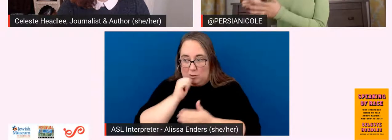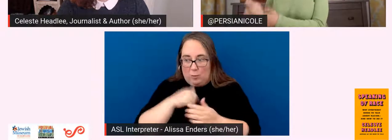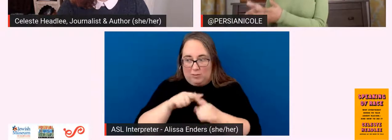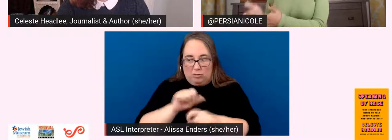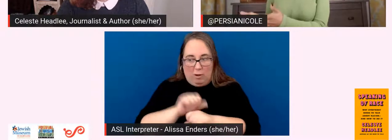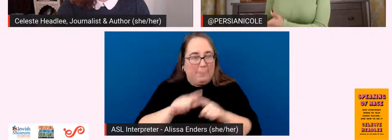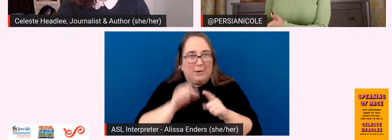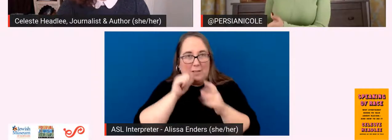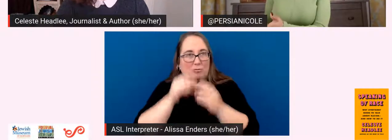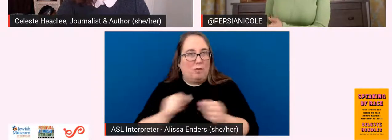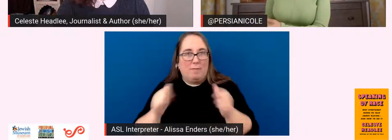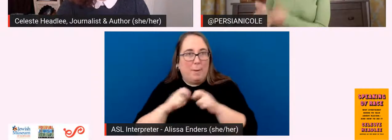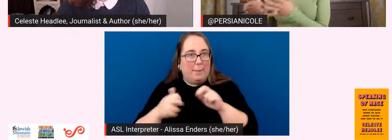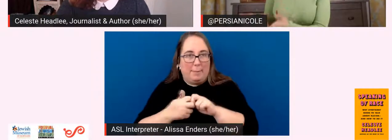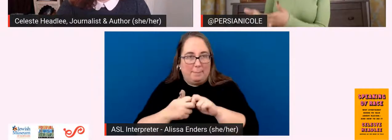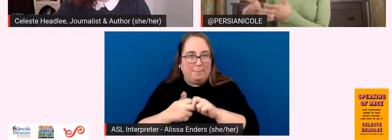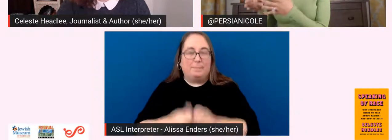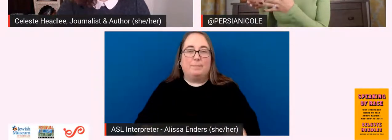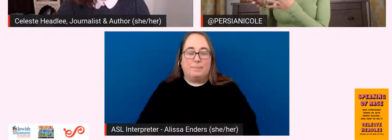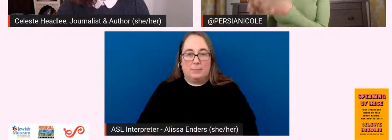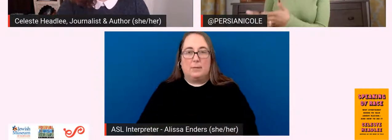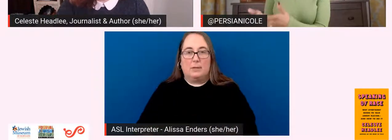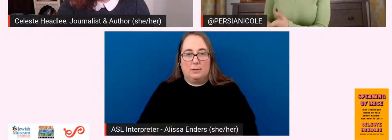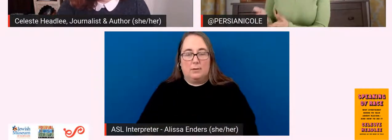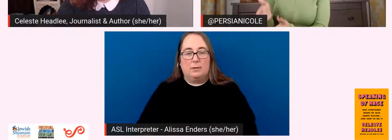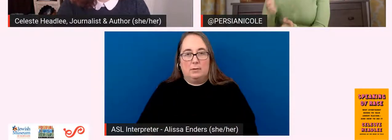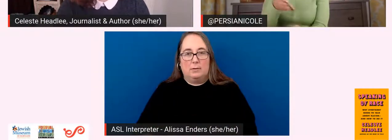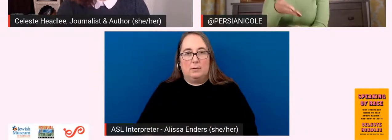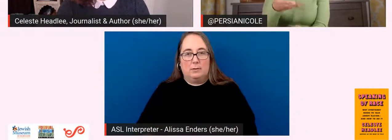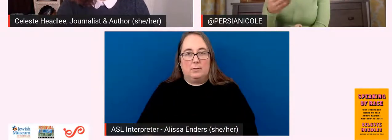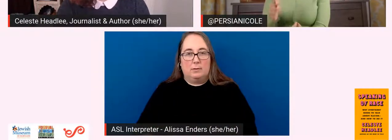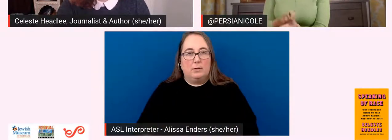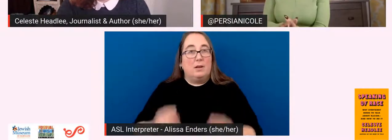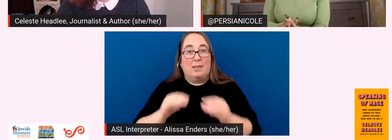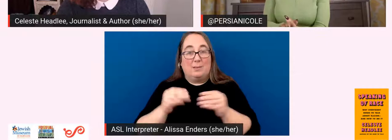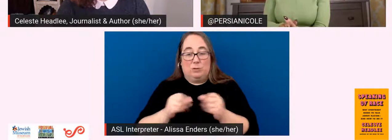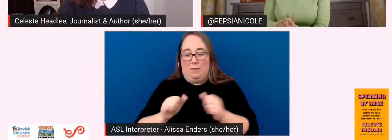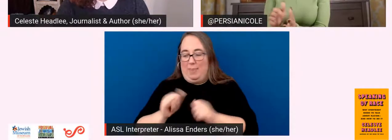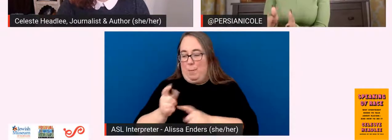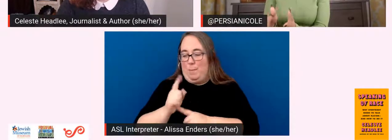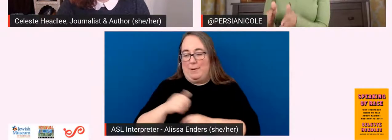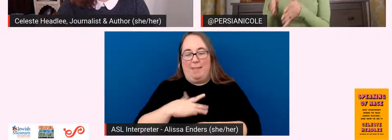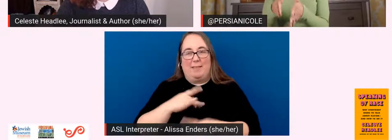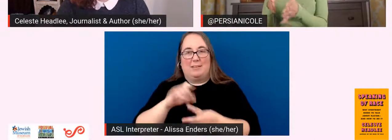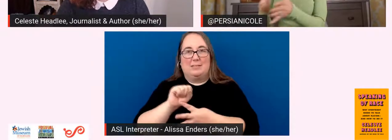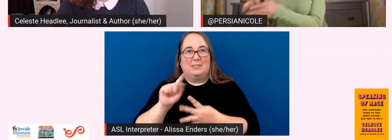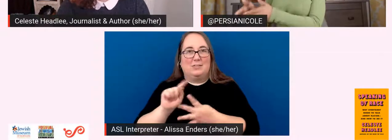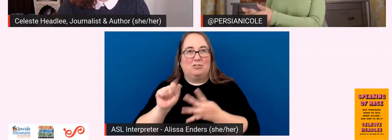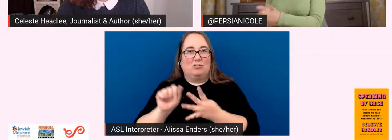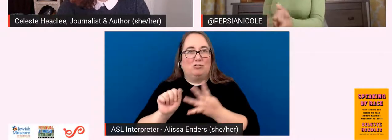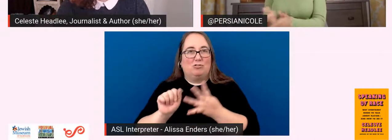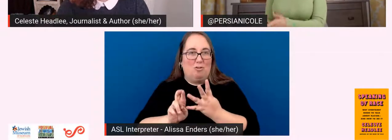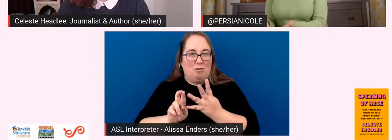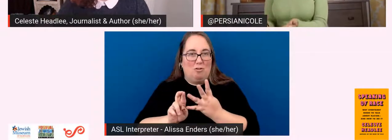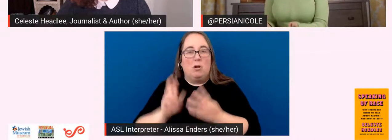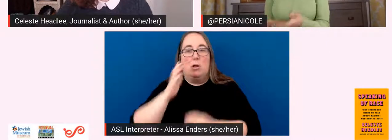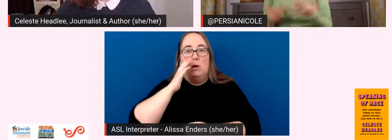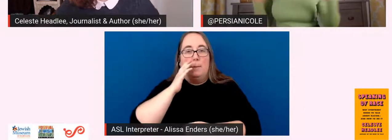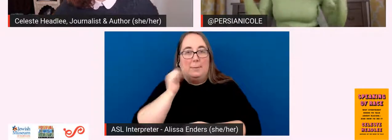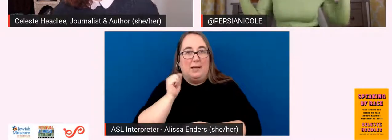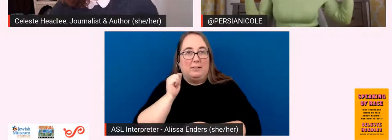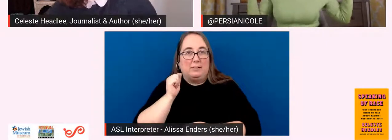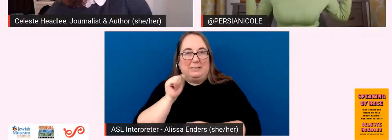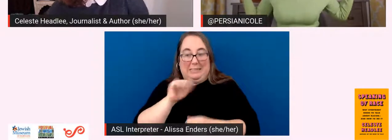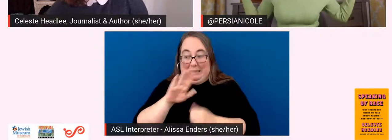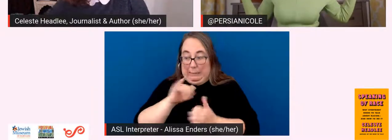We didn't solve anything. There's yep. nothing that was solved in that moment. So I love your steps that you have, because in that moment, those steps will kind of